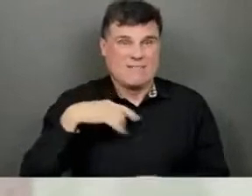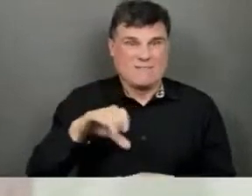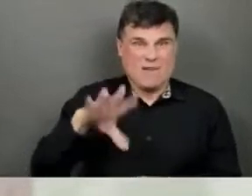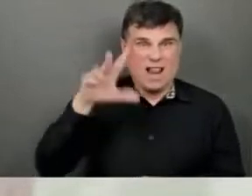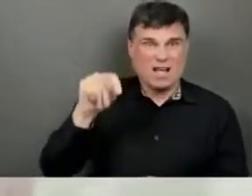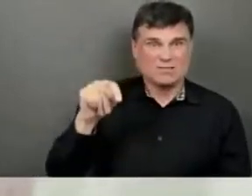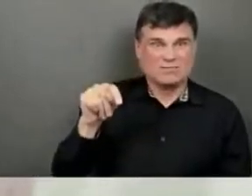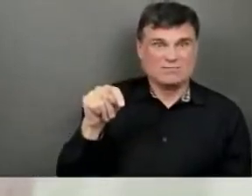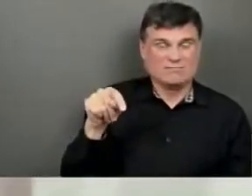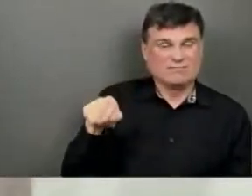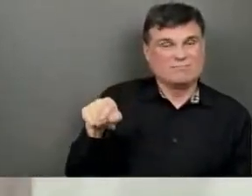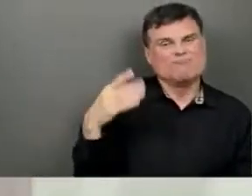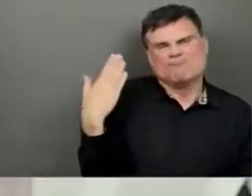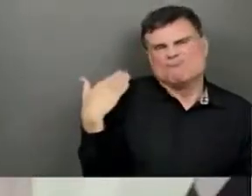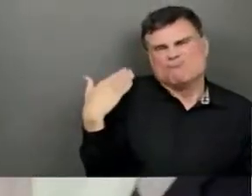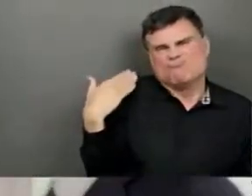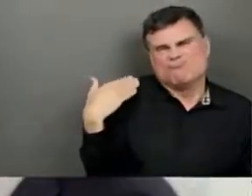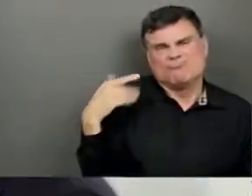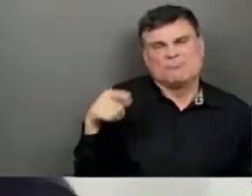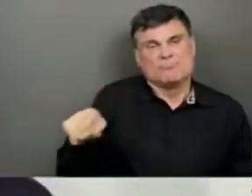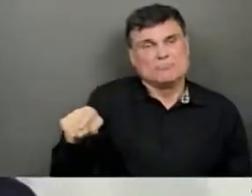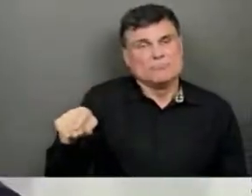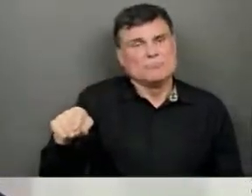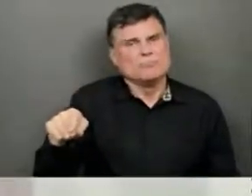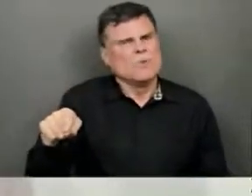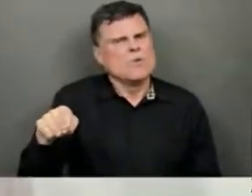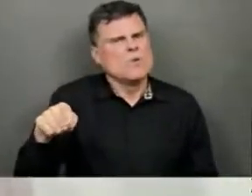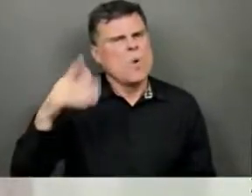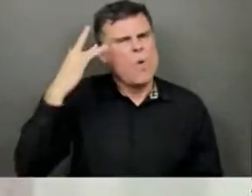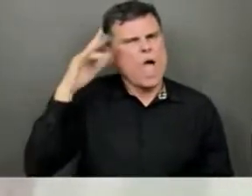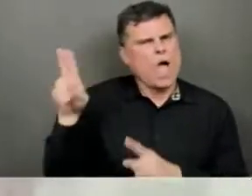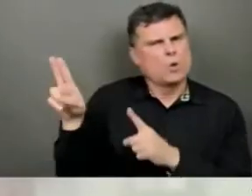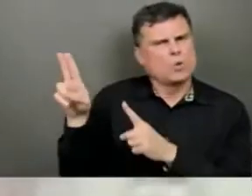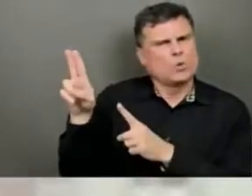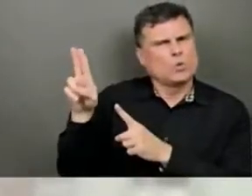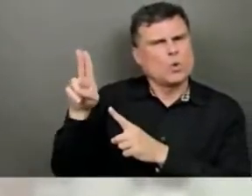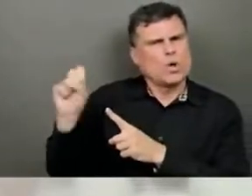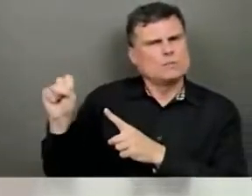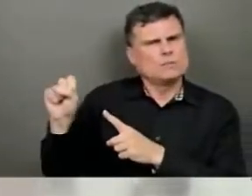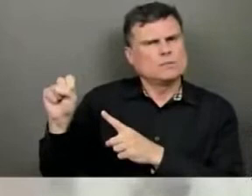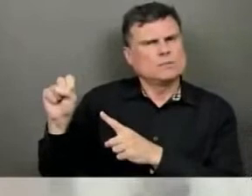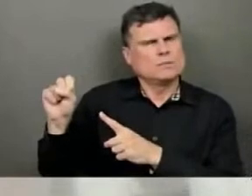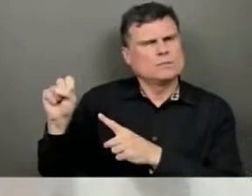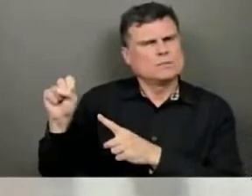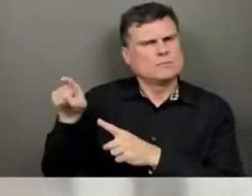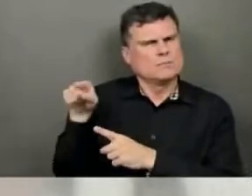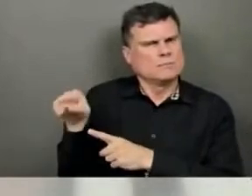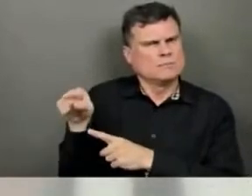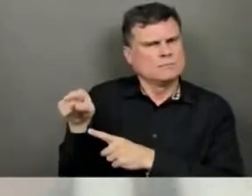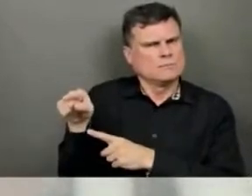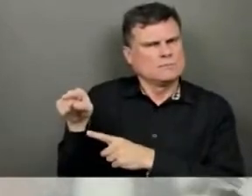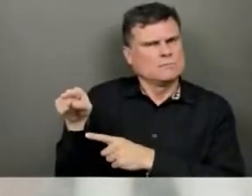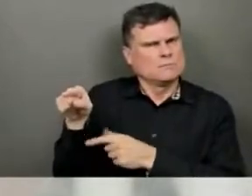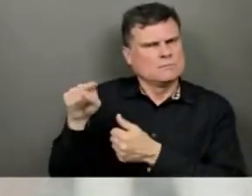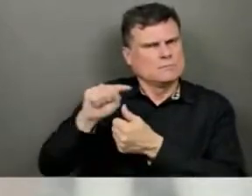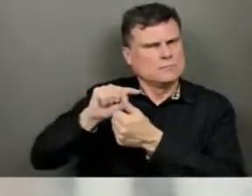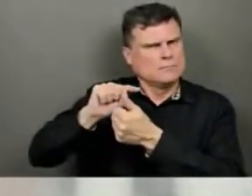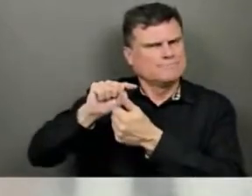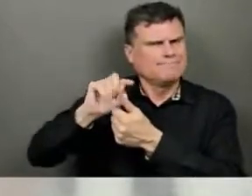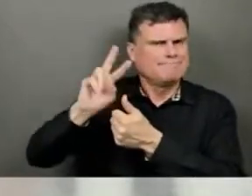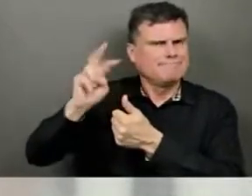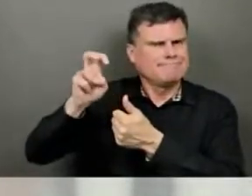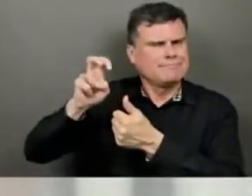Ministry was investigating why U.S. citizens were filing nearly 10% of prescriptions in the province for